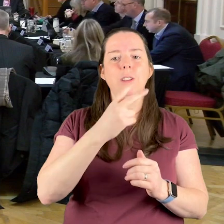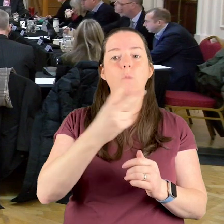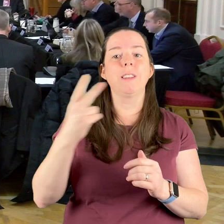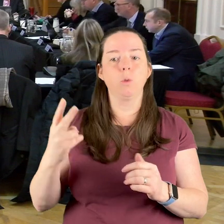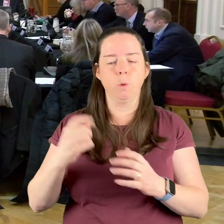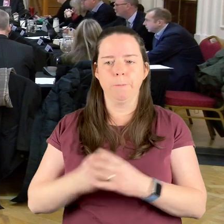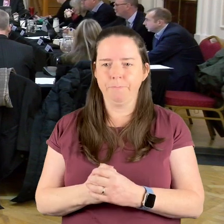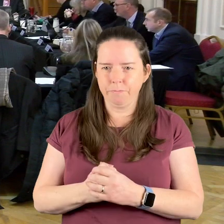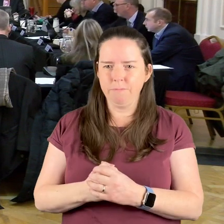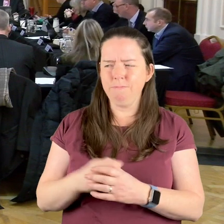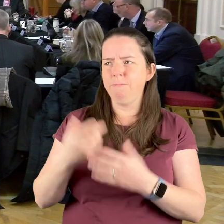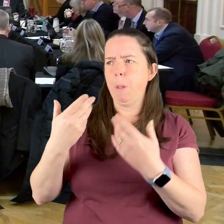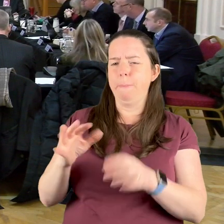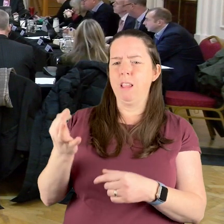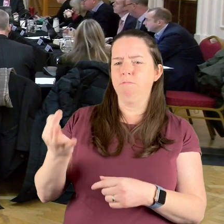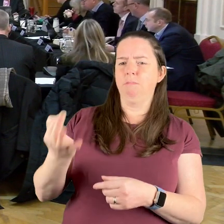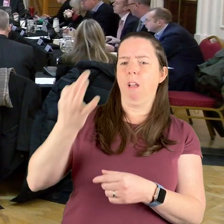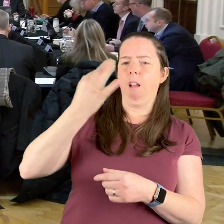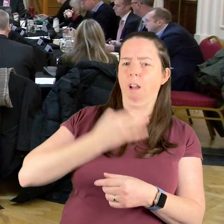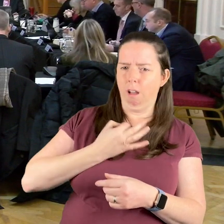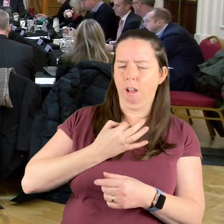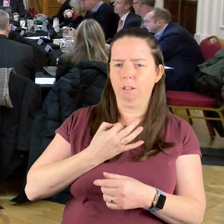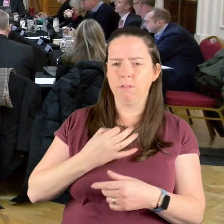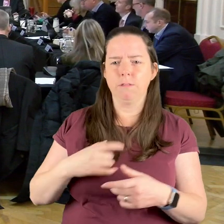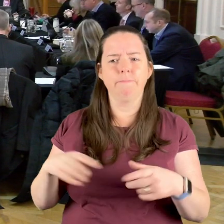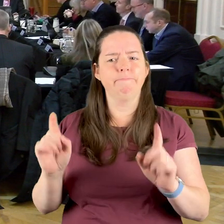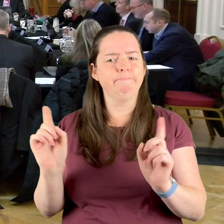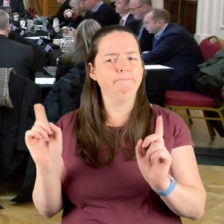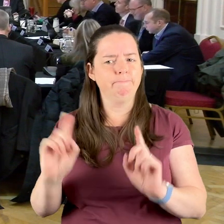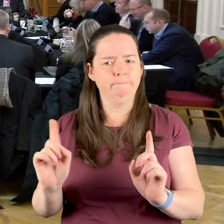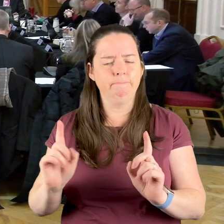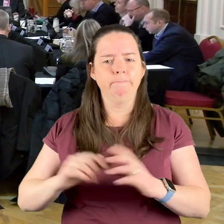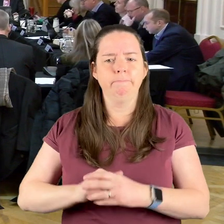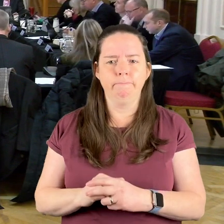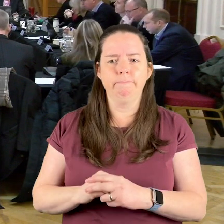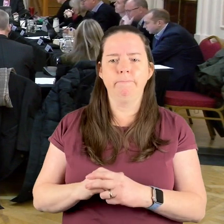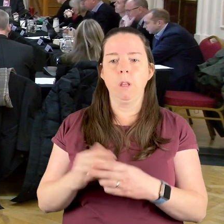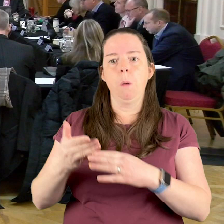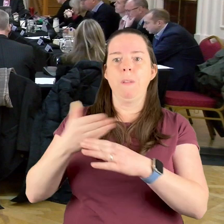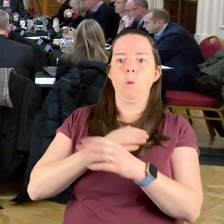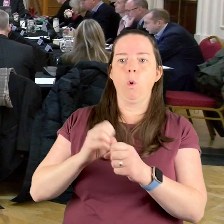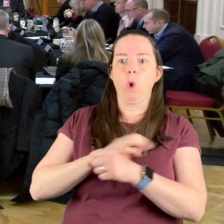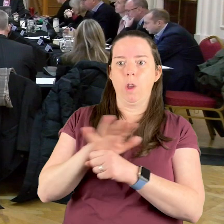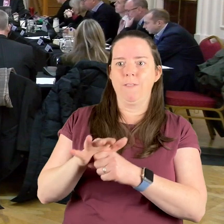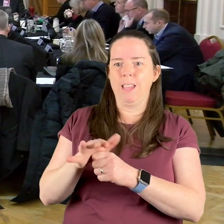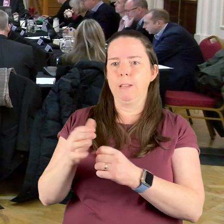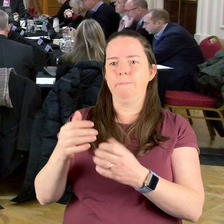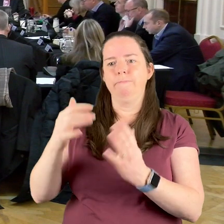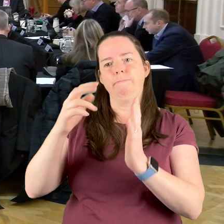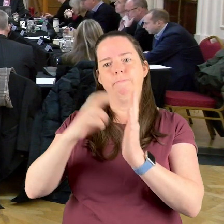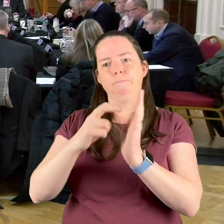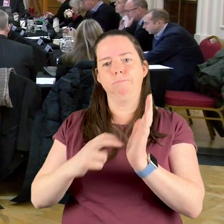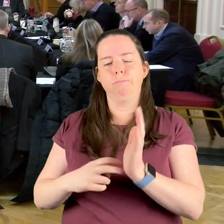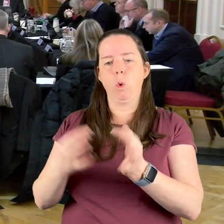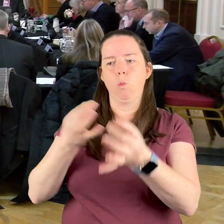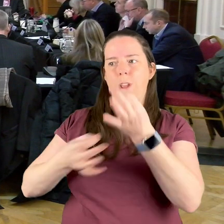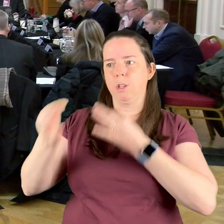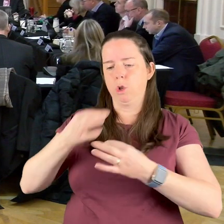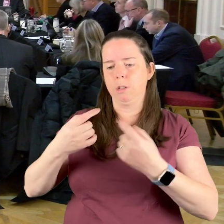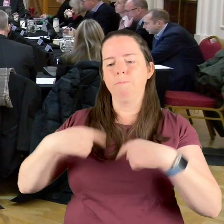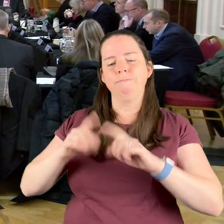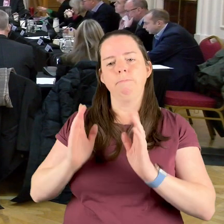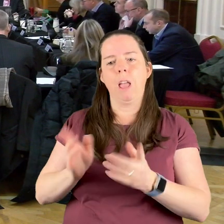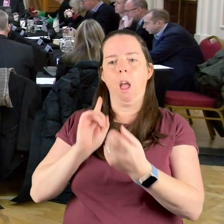Arts Equality Act 2010. And one of the things that they've asked us to do, which normally before COVID,